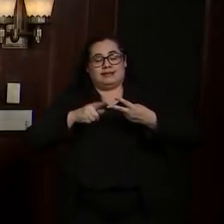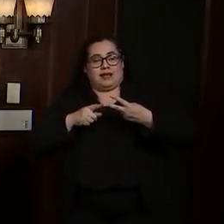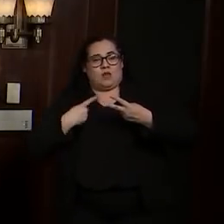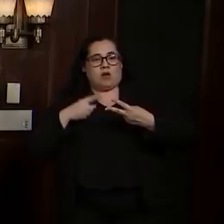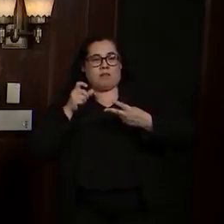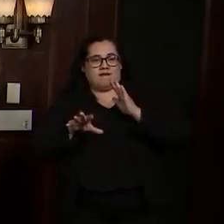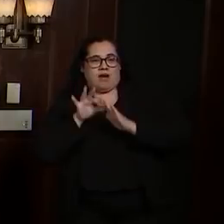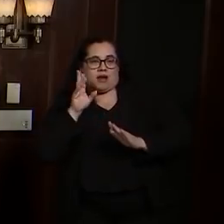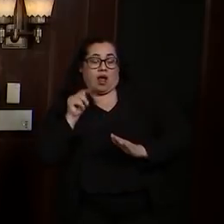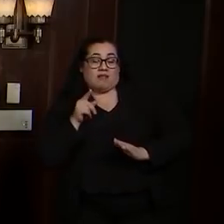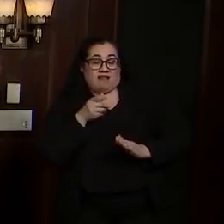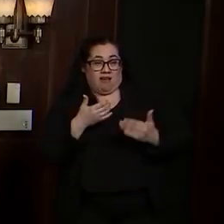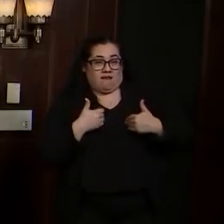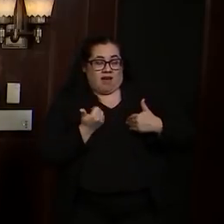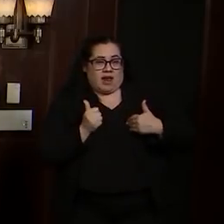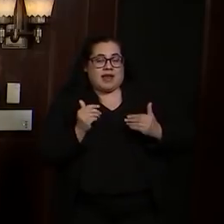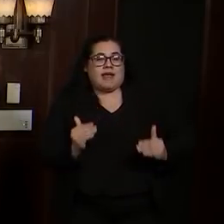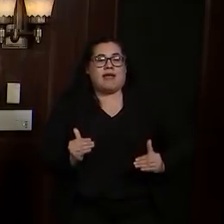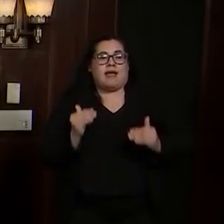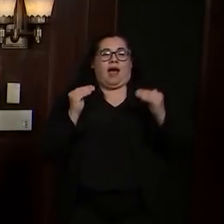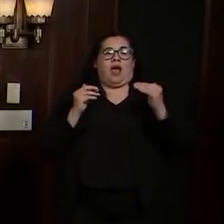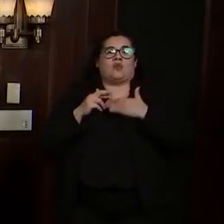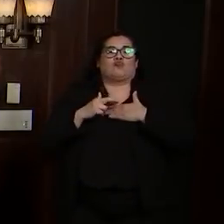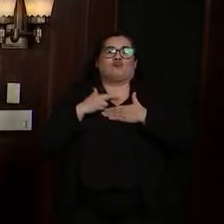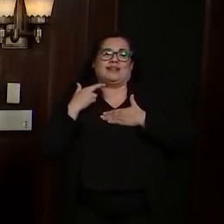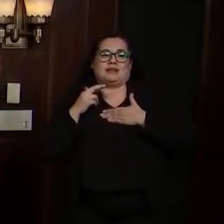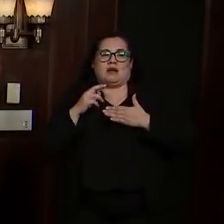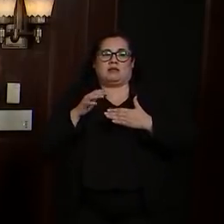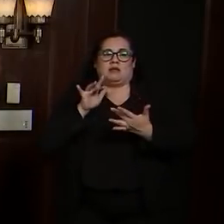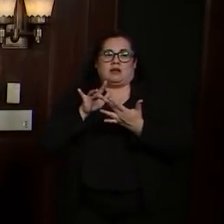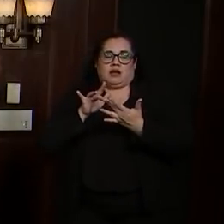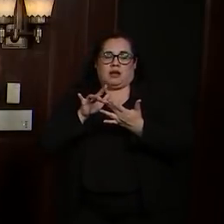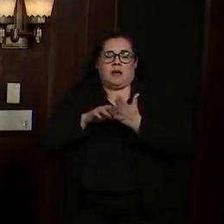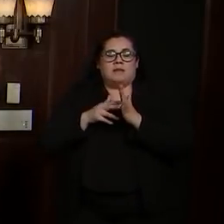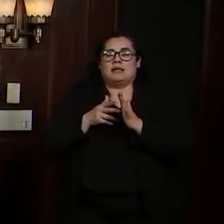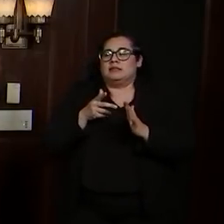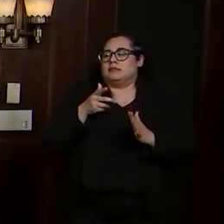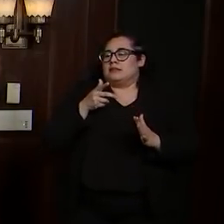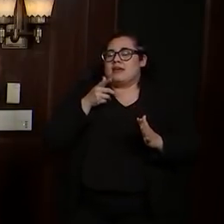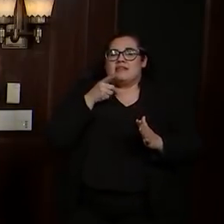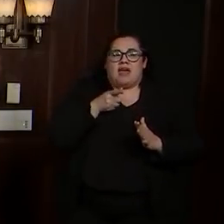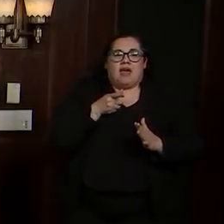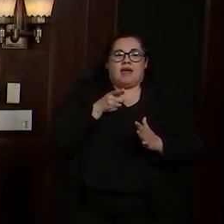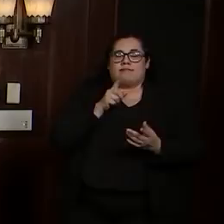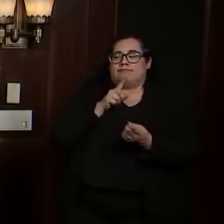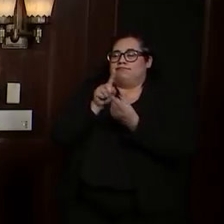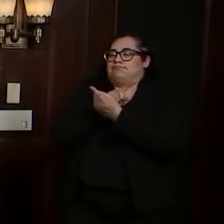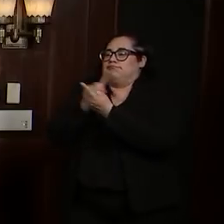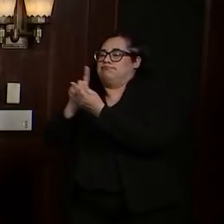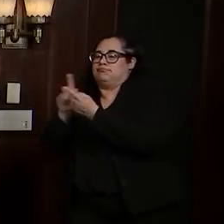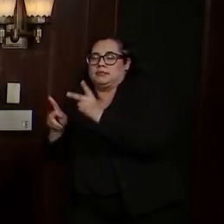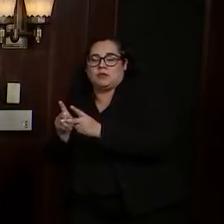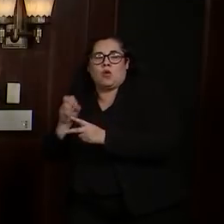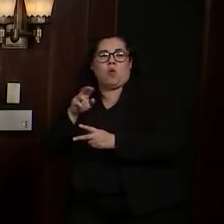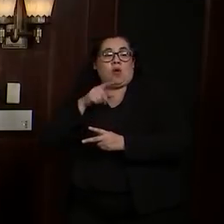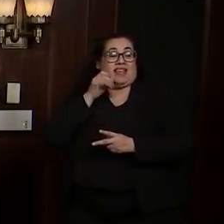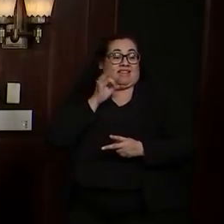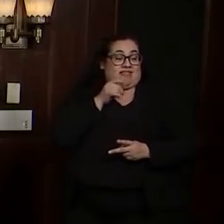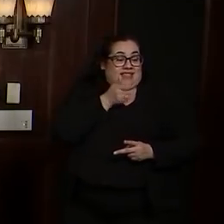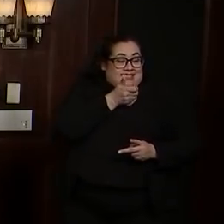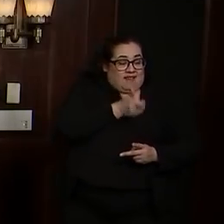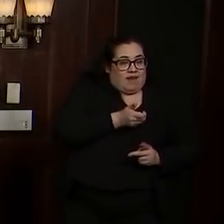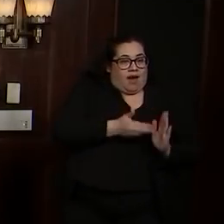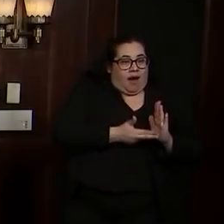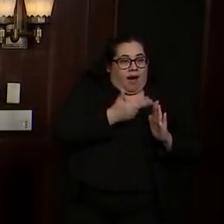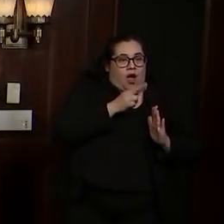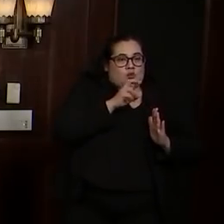we need to find out if they have any high-risk contacts who they came in contact with, or if they're a